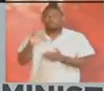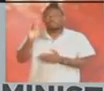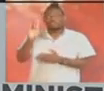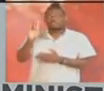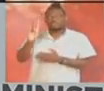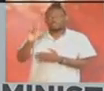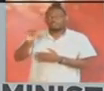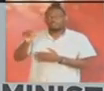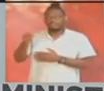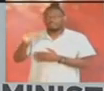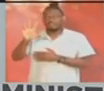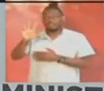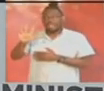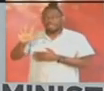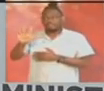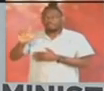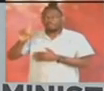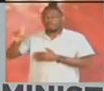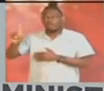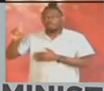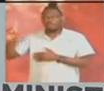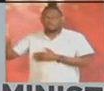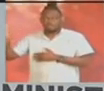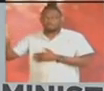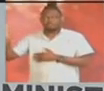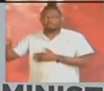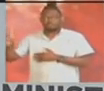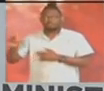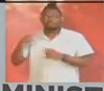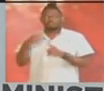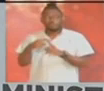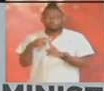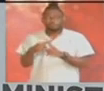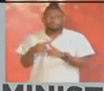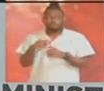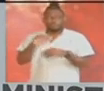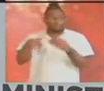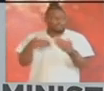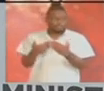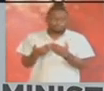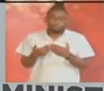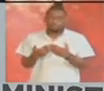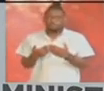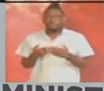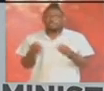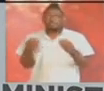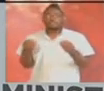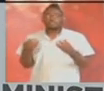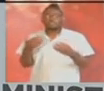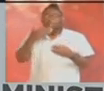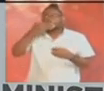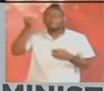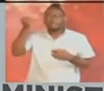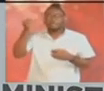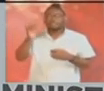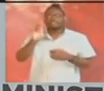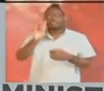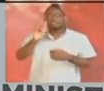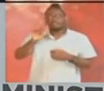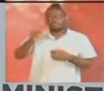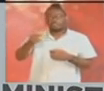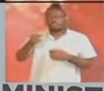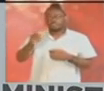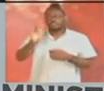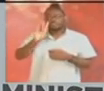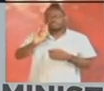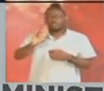12th of March 2020. Total recovered patients thus far now stand at 7,799, and a total